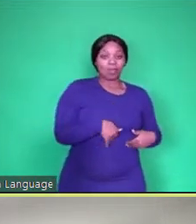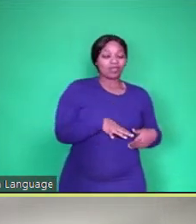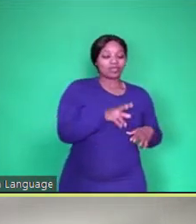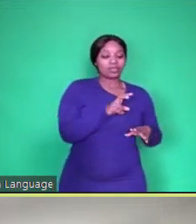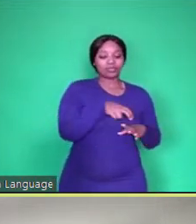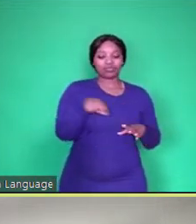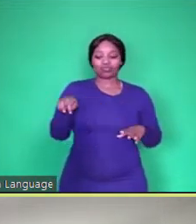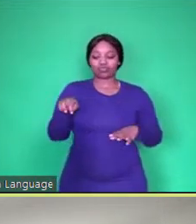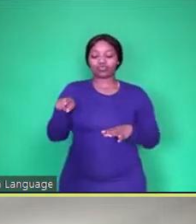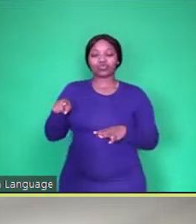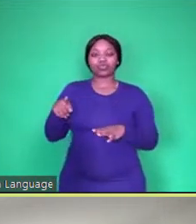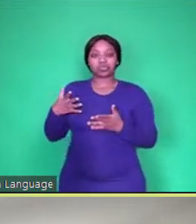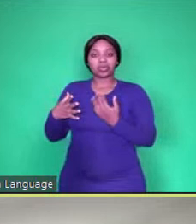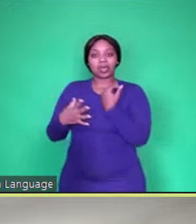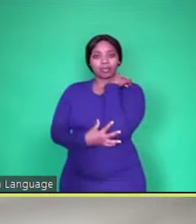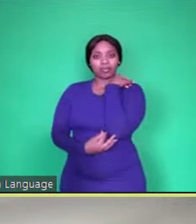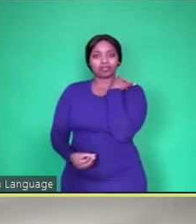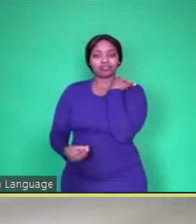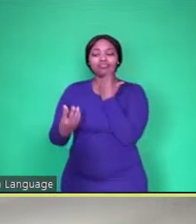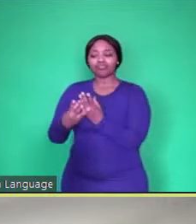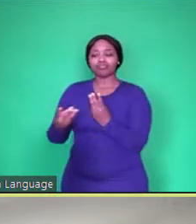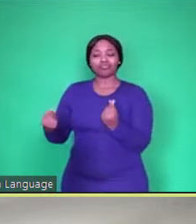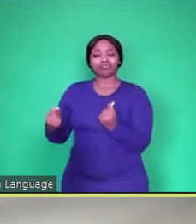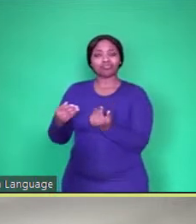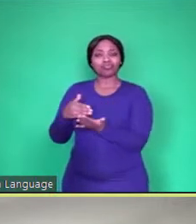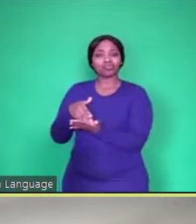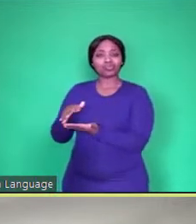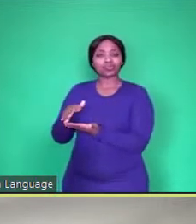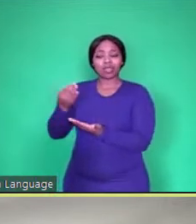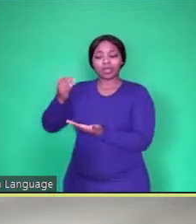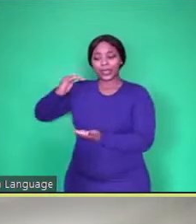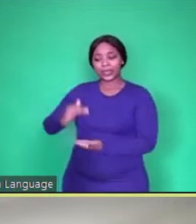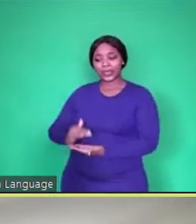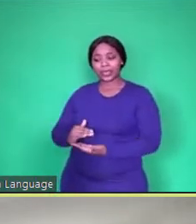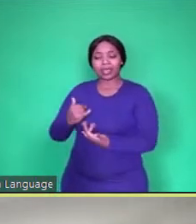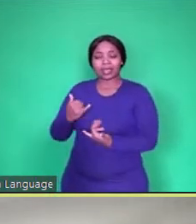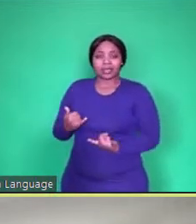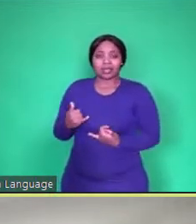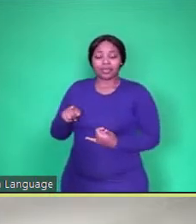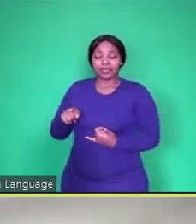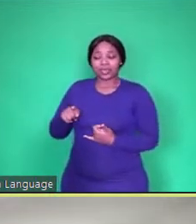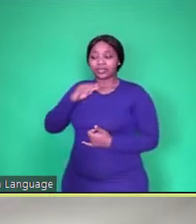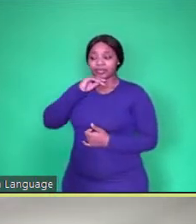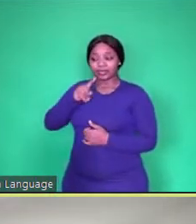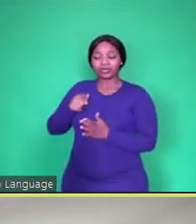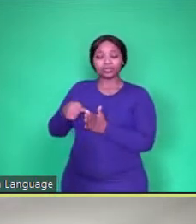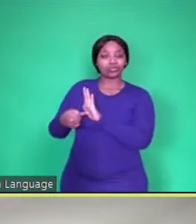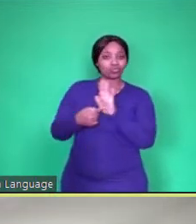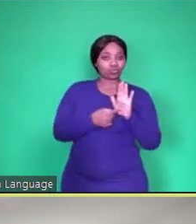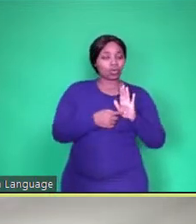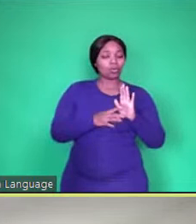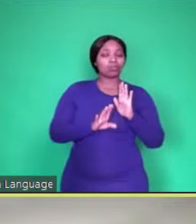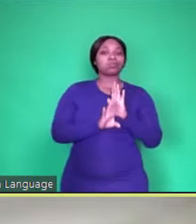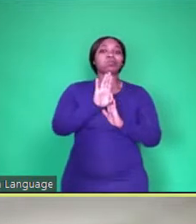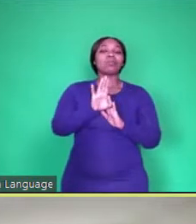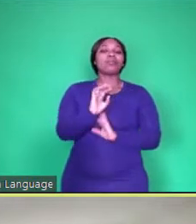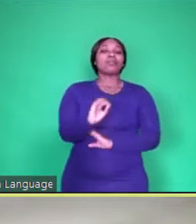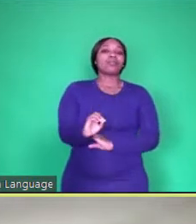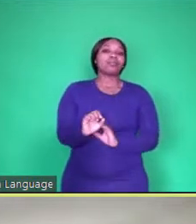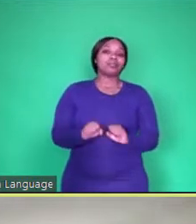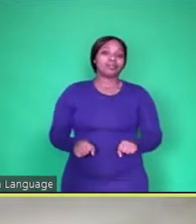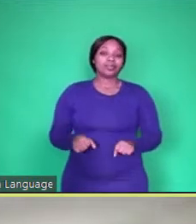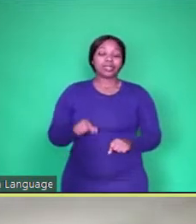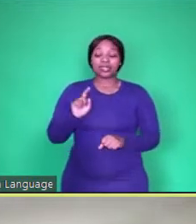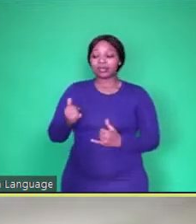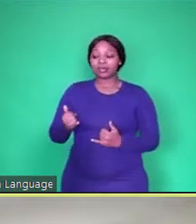from wave 5. So this is quite a remarkable sort of indicator of progress. And so it's important that